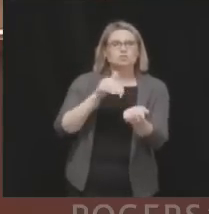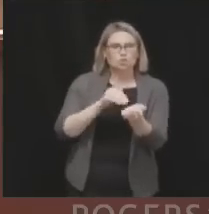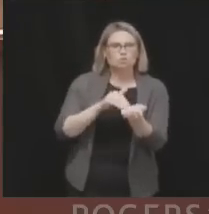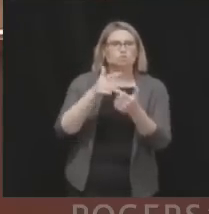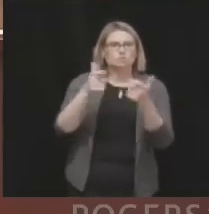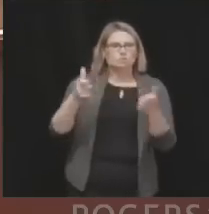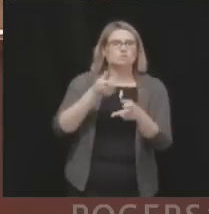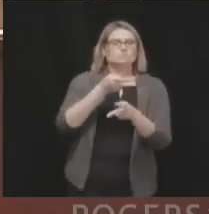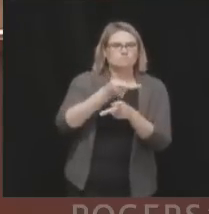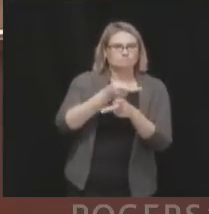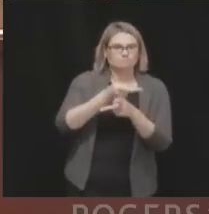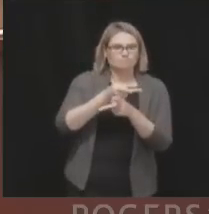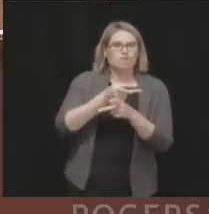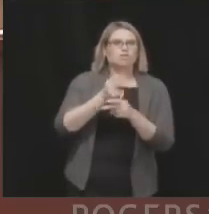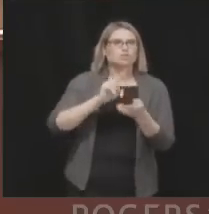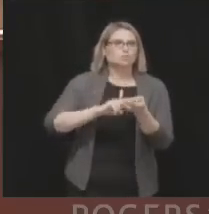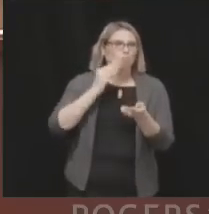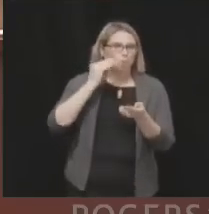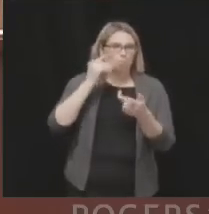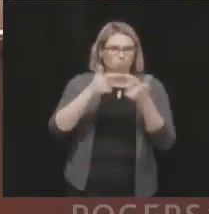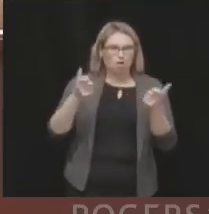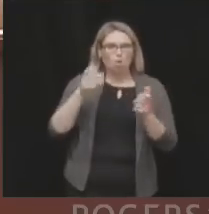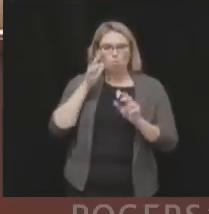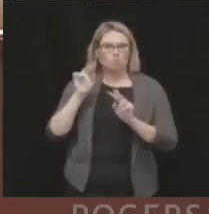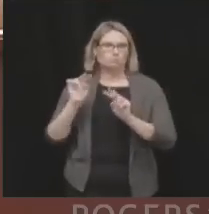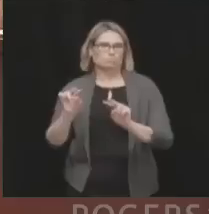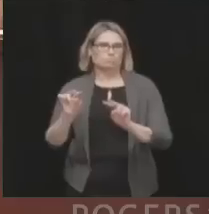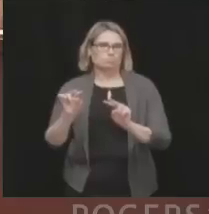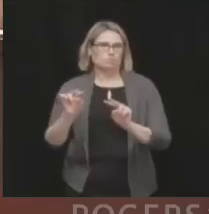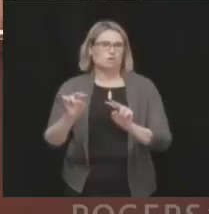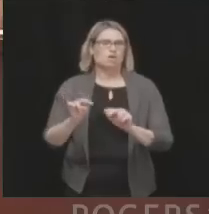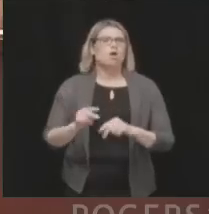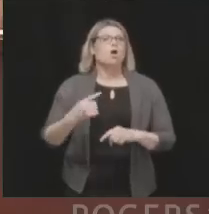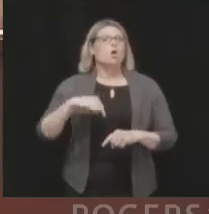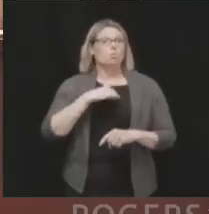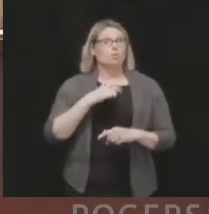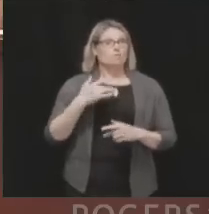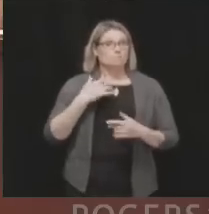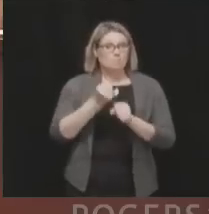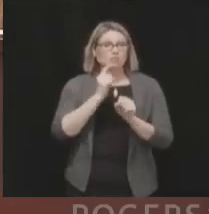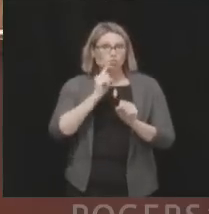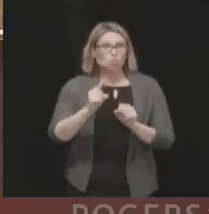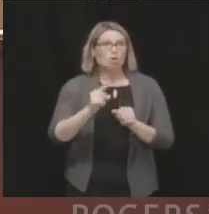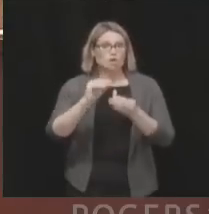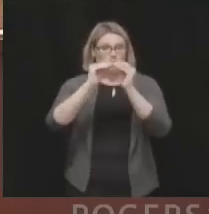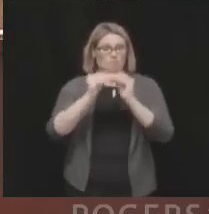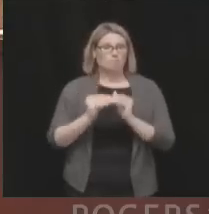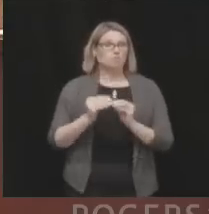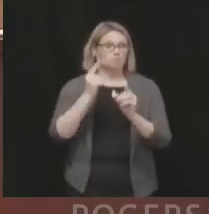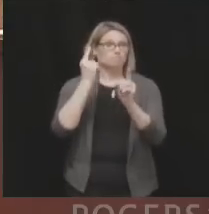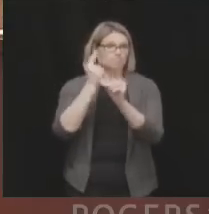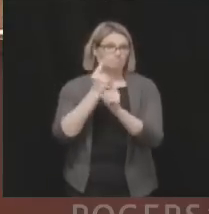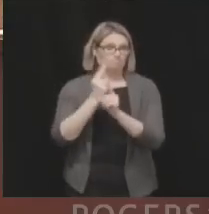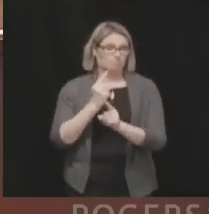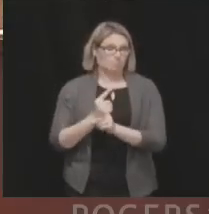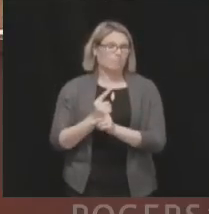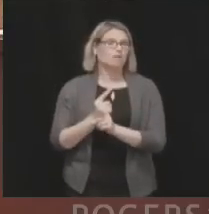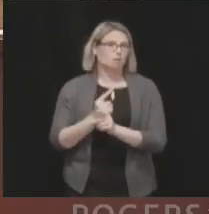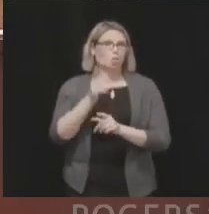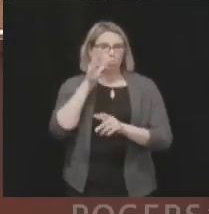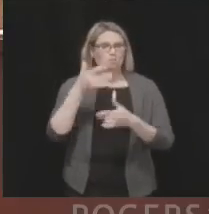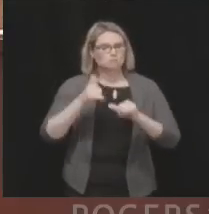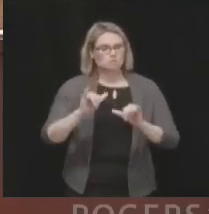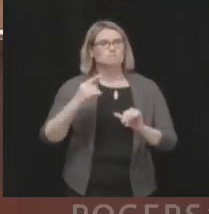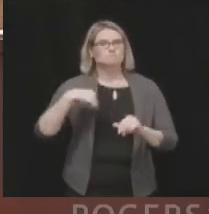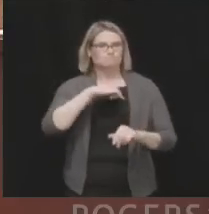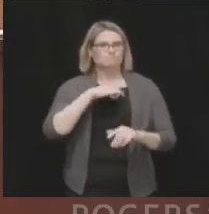recherche des contacts si de nouveaux cas sont signalés. Notre stratégie en matière de tests de dépistage continuera de mettre en priorité les